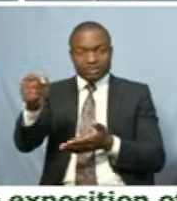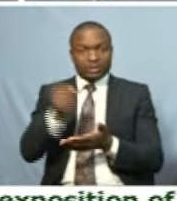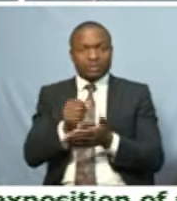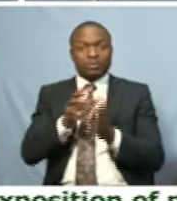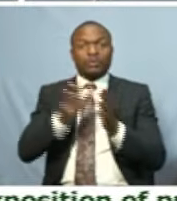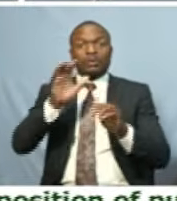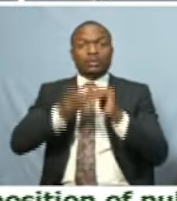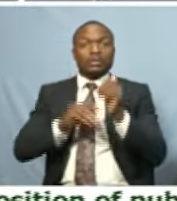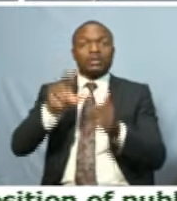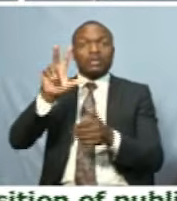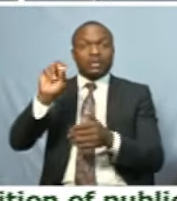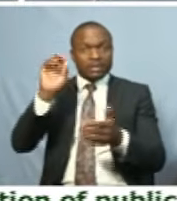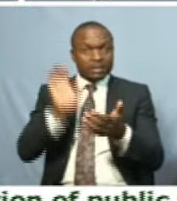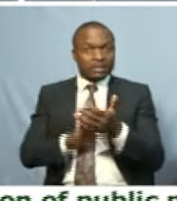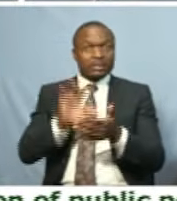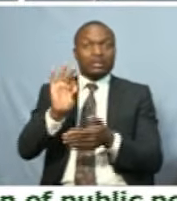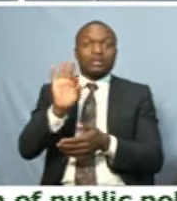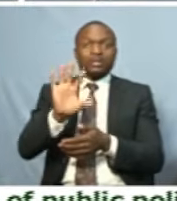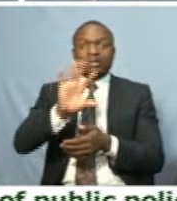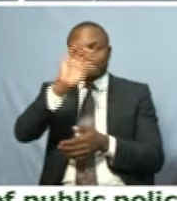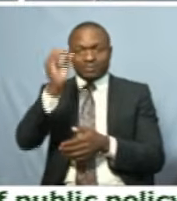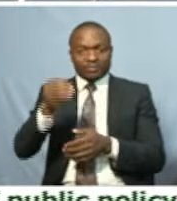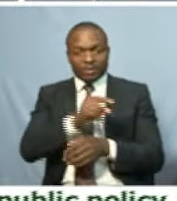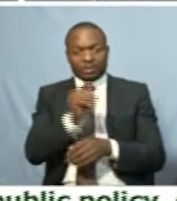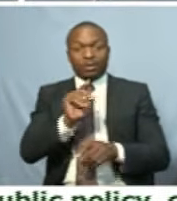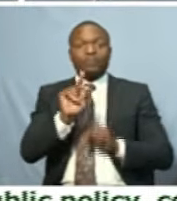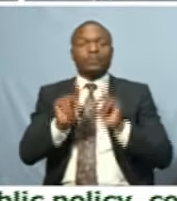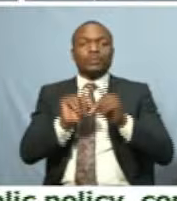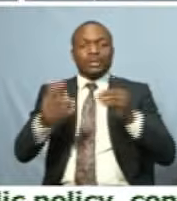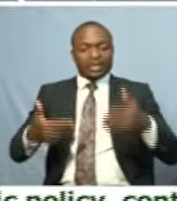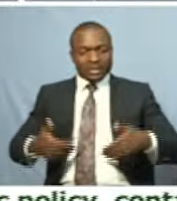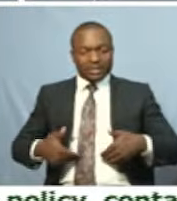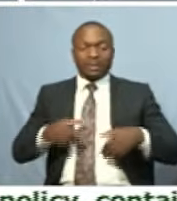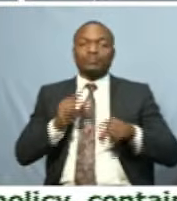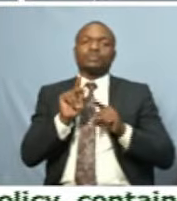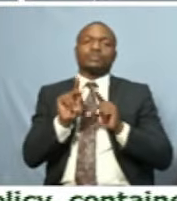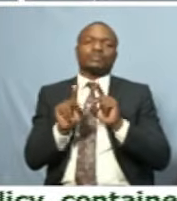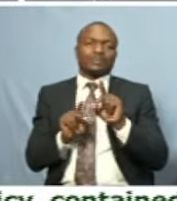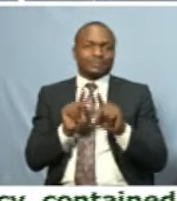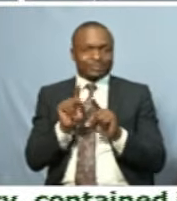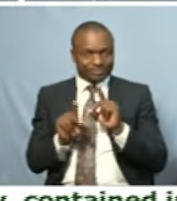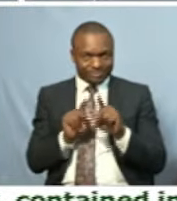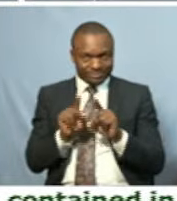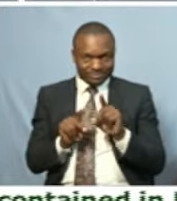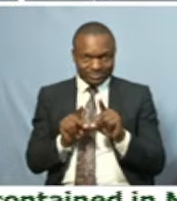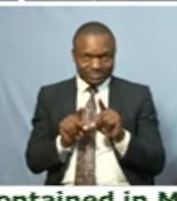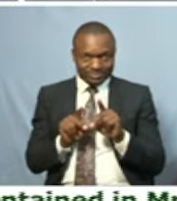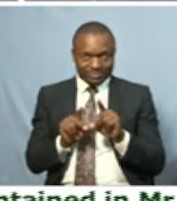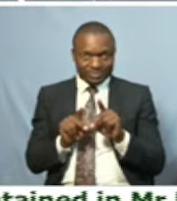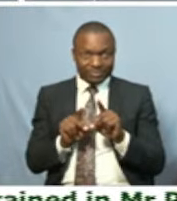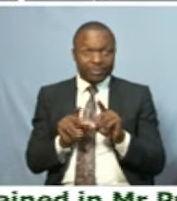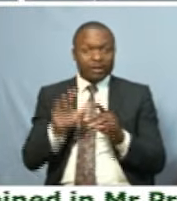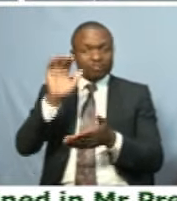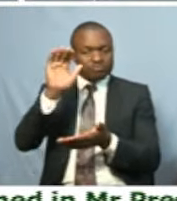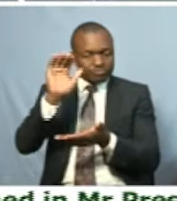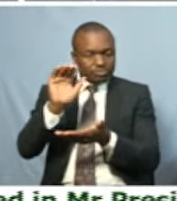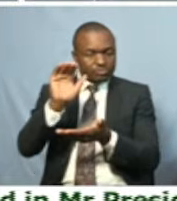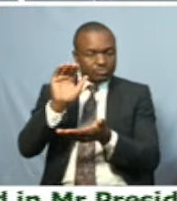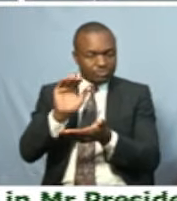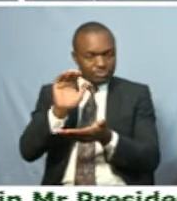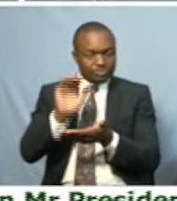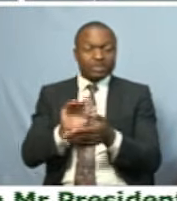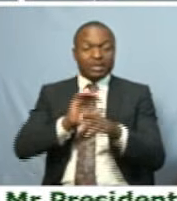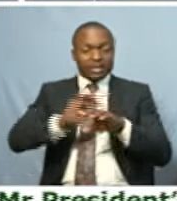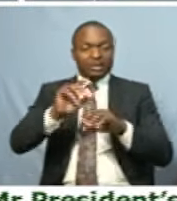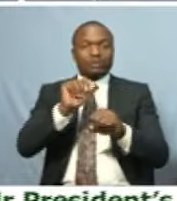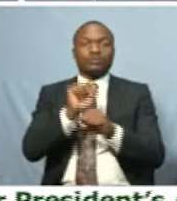30,000. 95% of these people are young people, Madam Speaker. So we are reducing on the unemployment levels